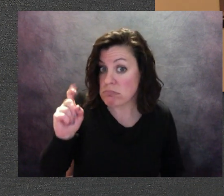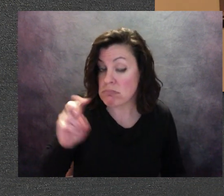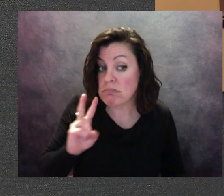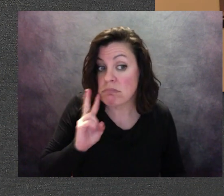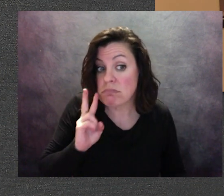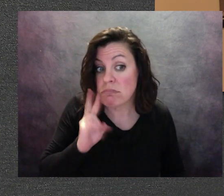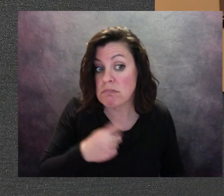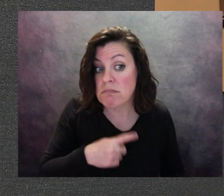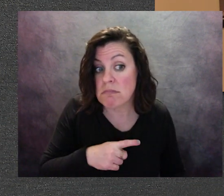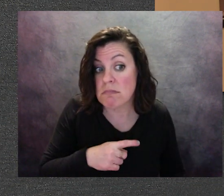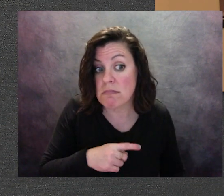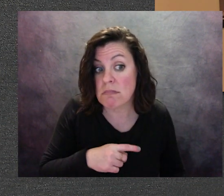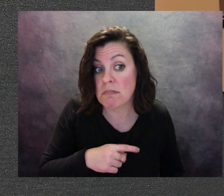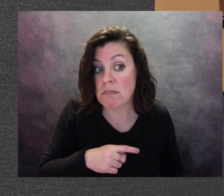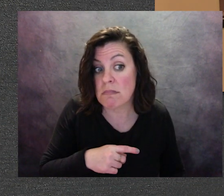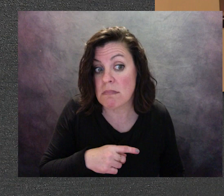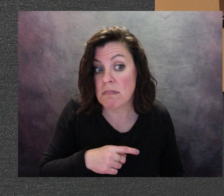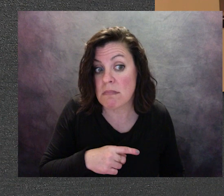Watch this.